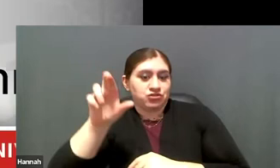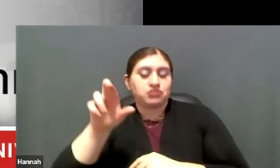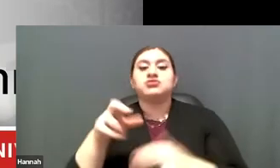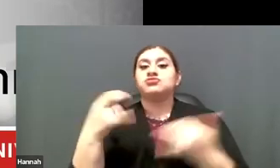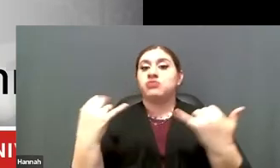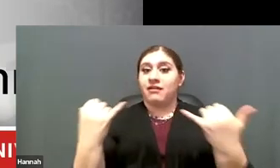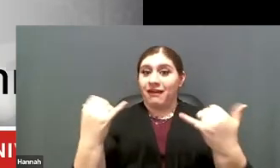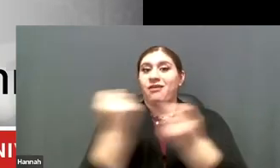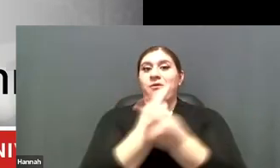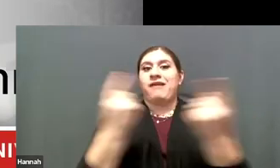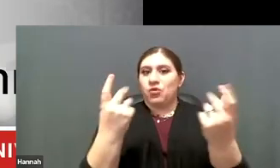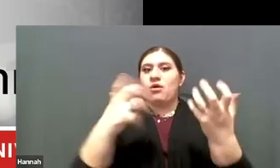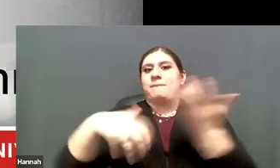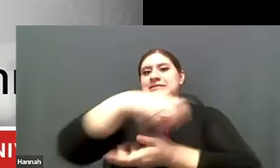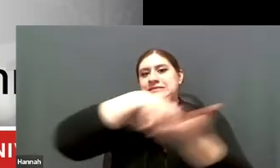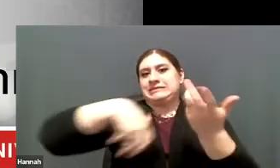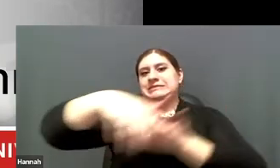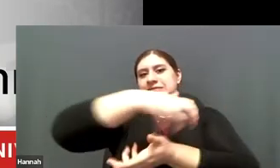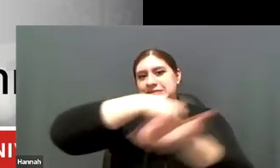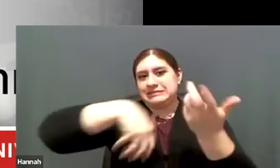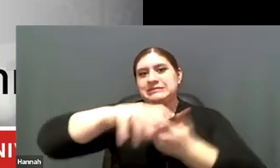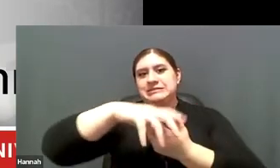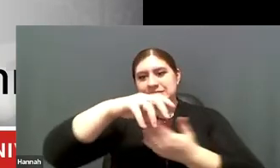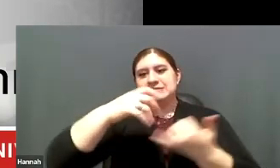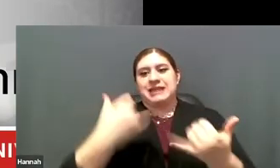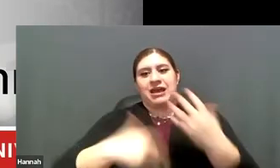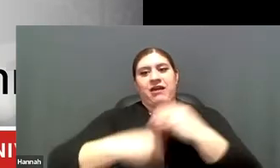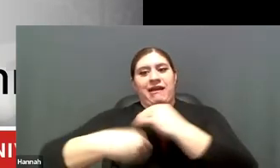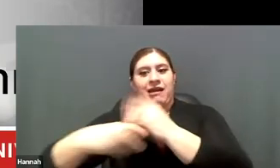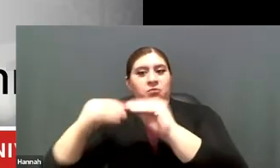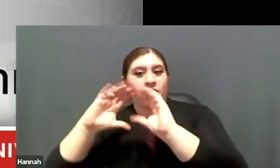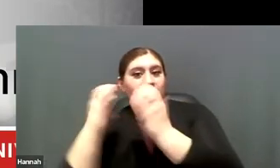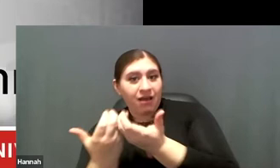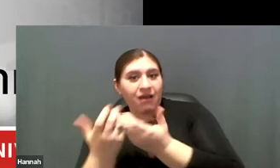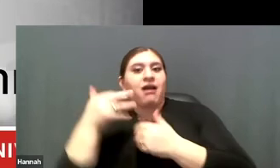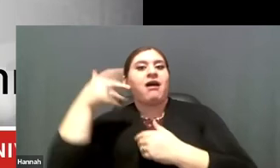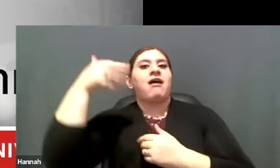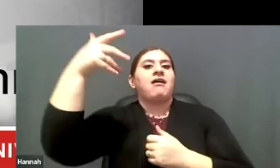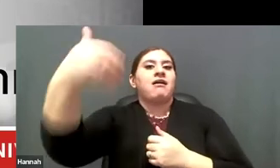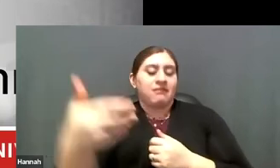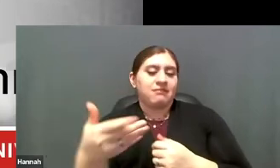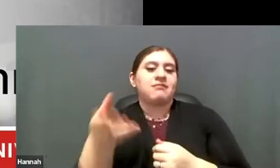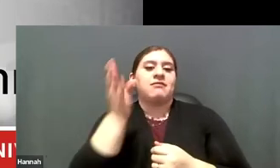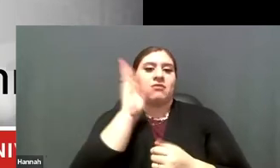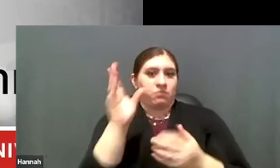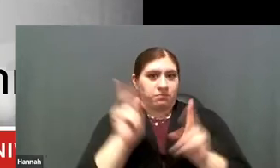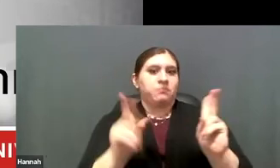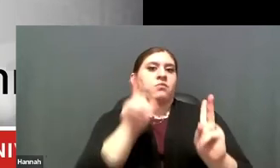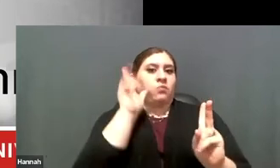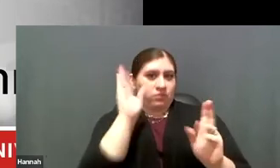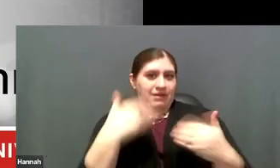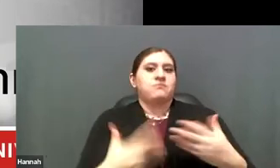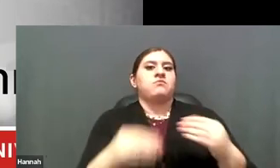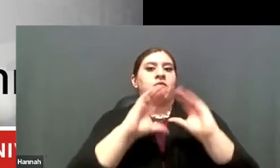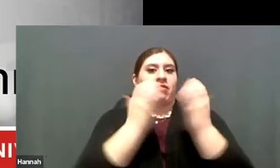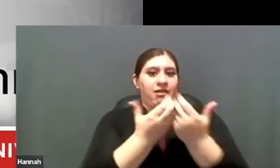now, everybody gets a mix of those things. As we add more courses, eventually individuals will take more